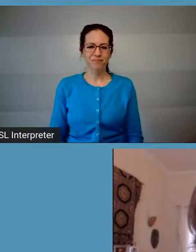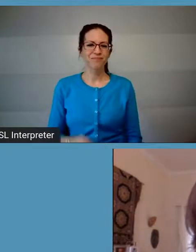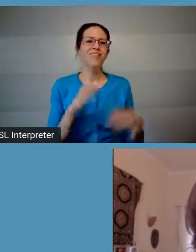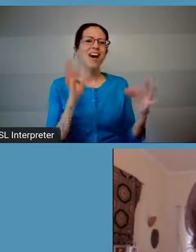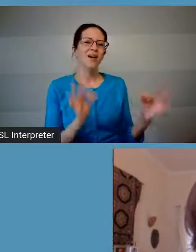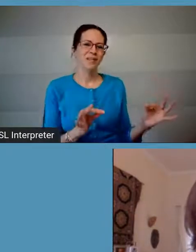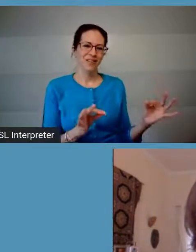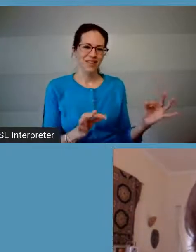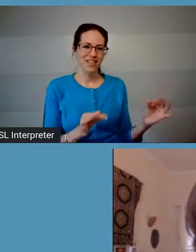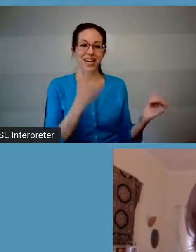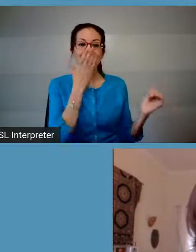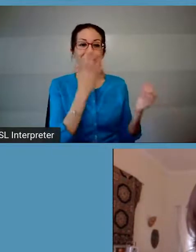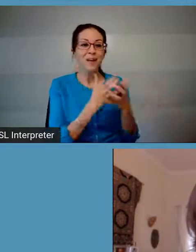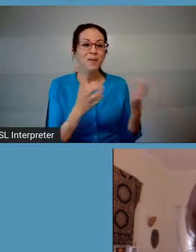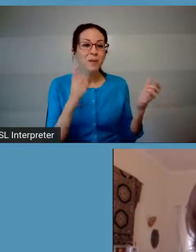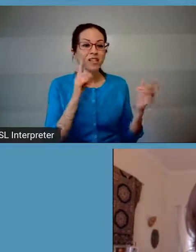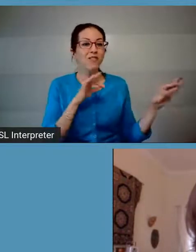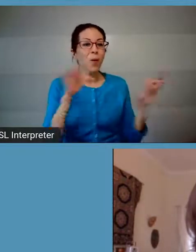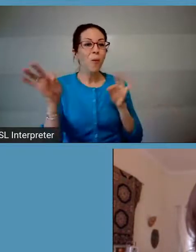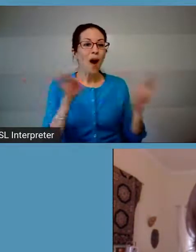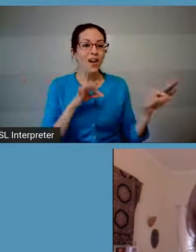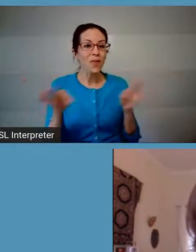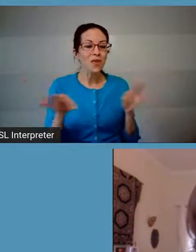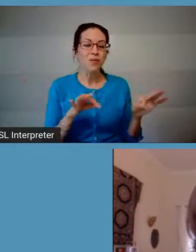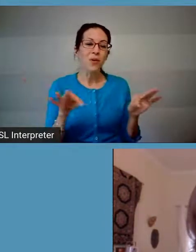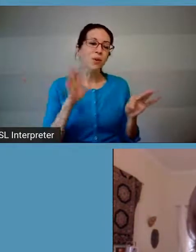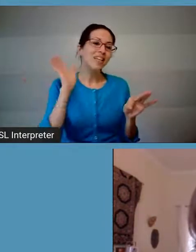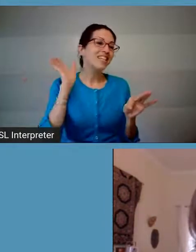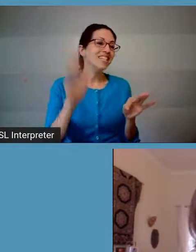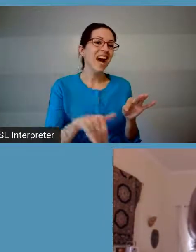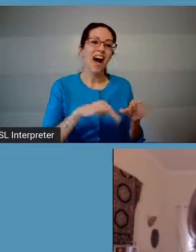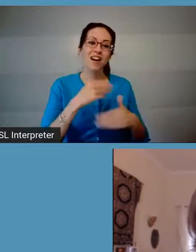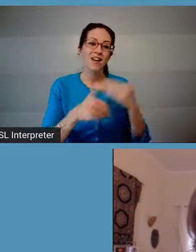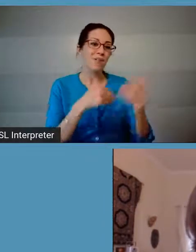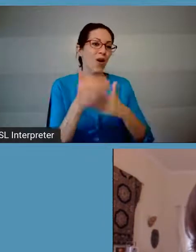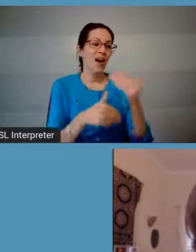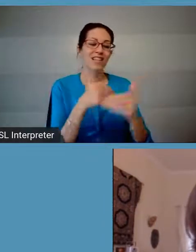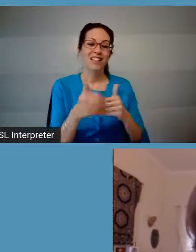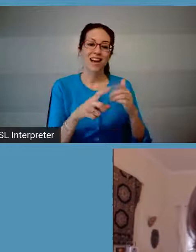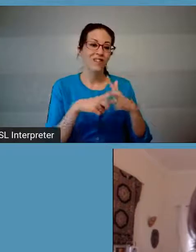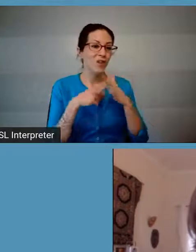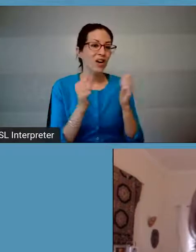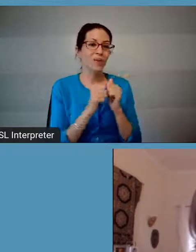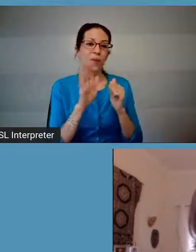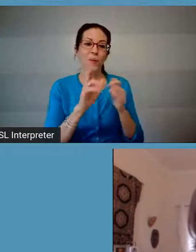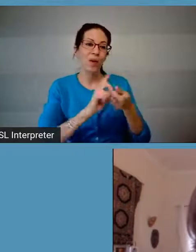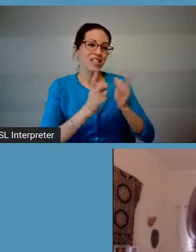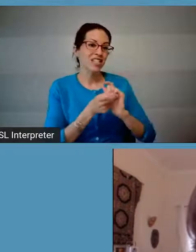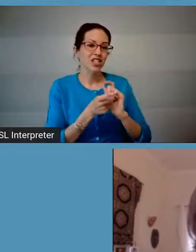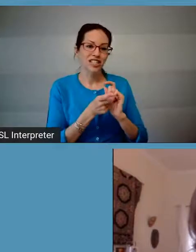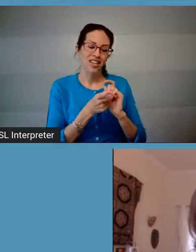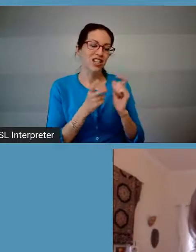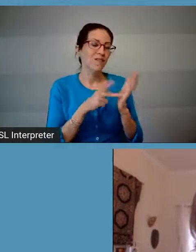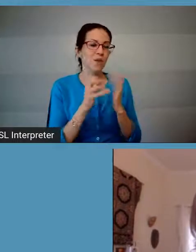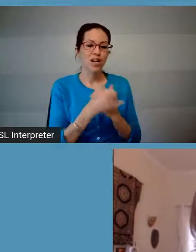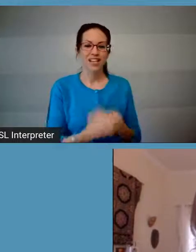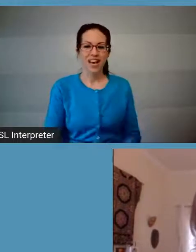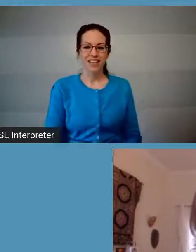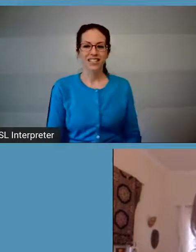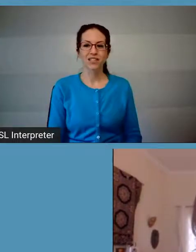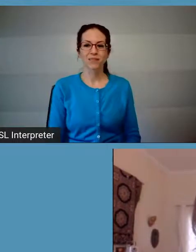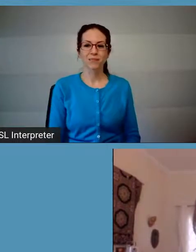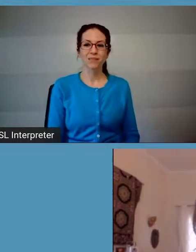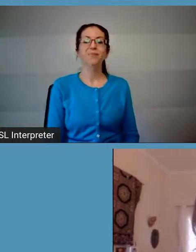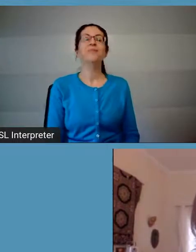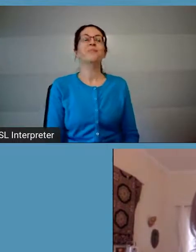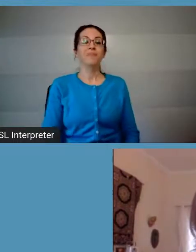Absolutely. And thank you so much for walking us through the entire process, getting started with your digitization project. So to